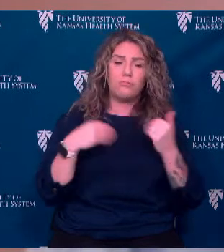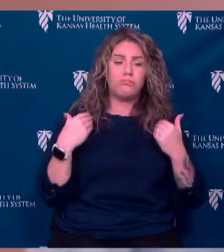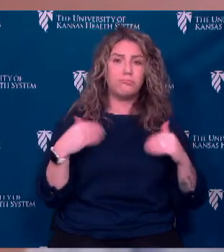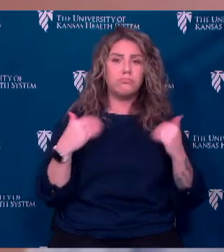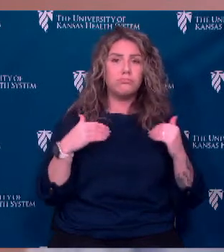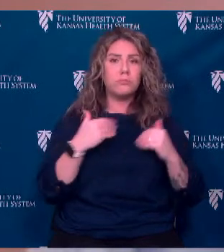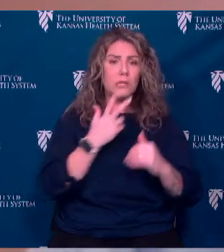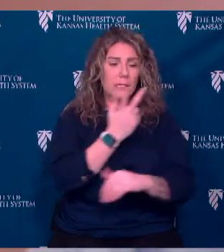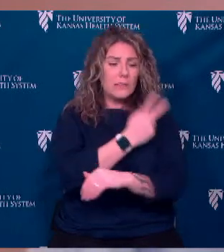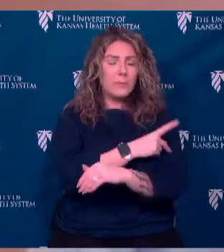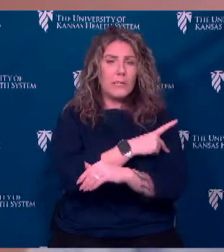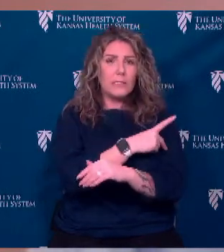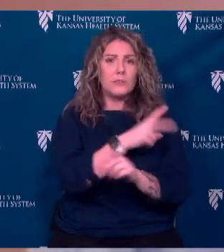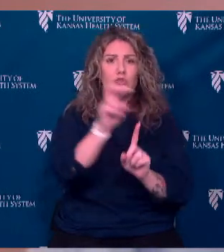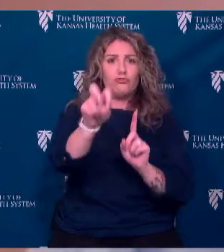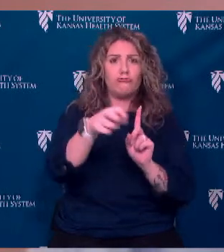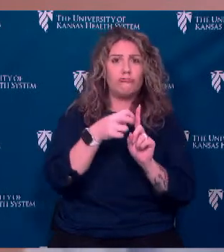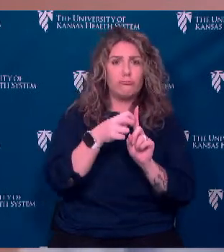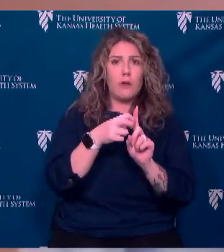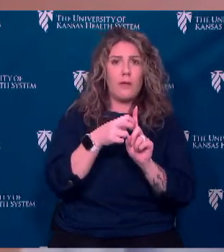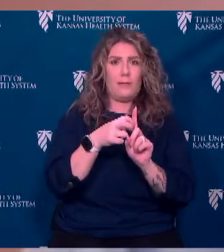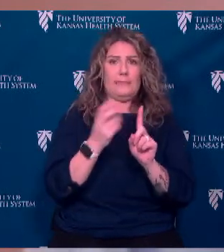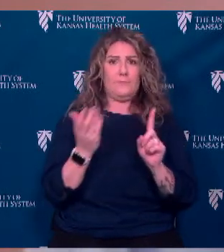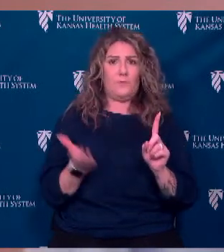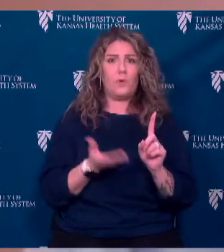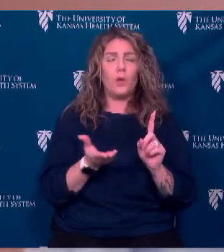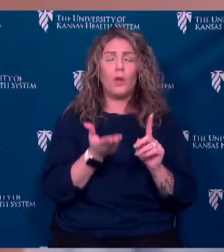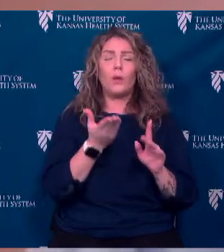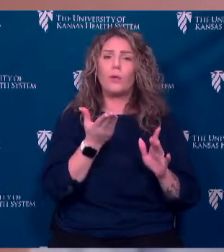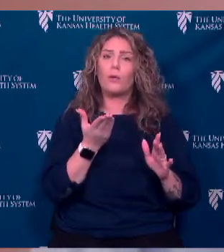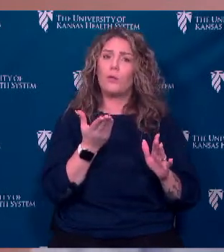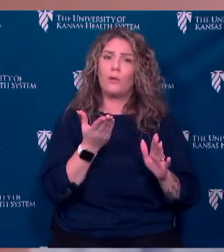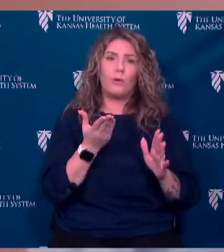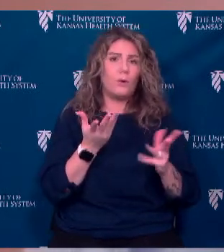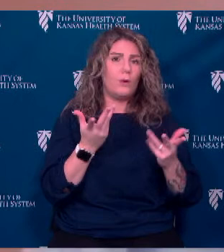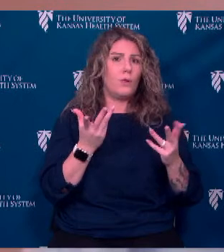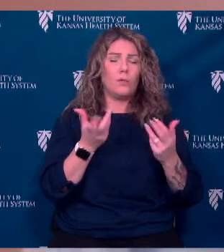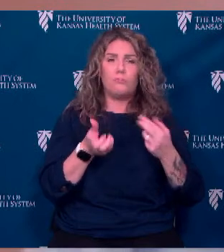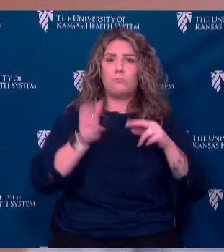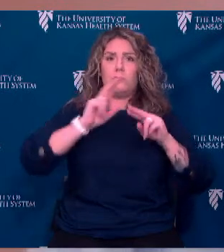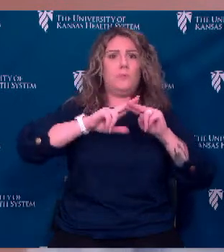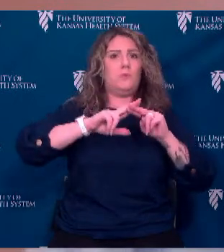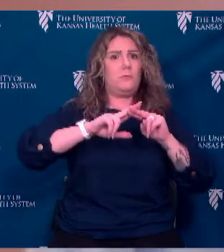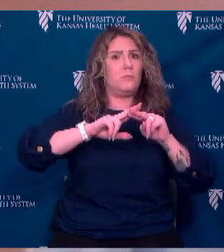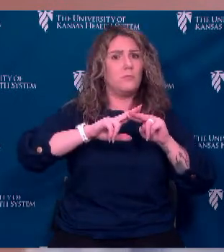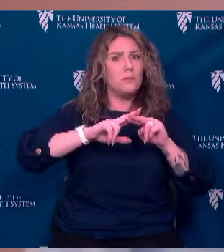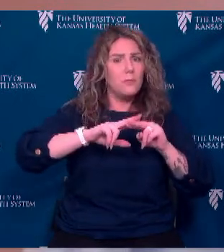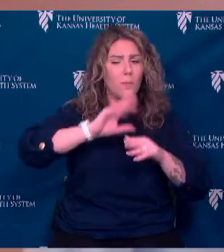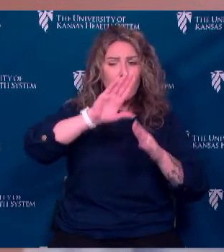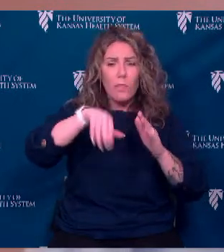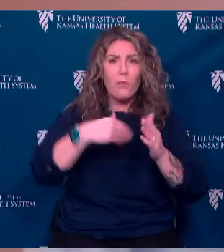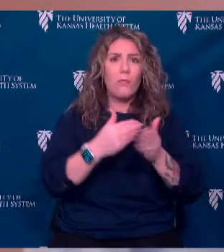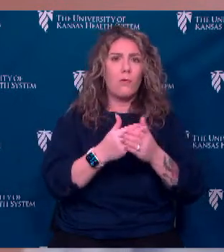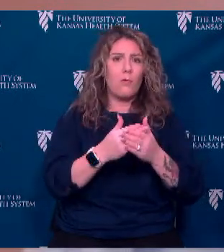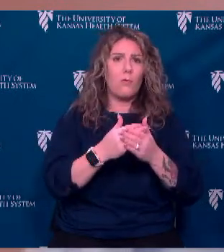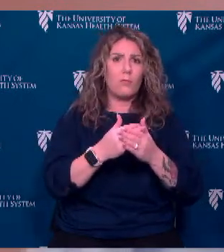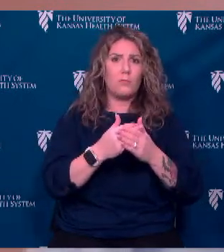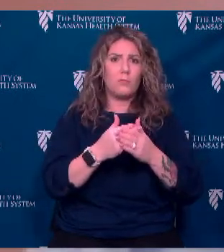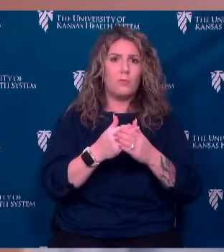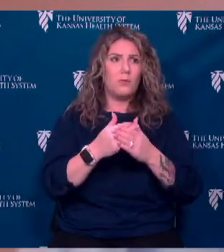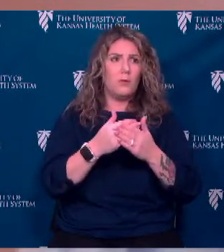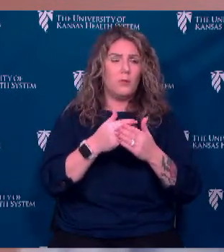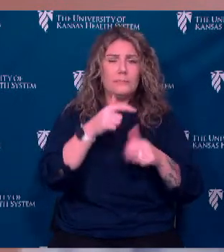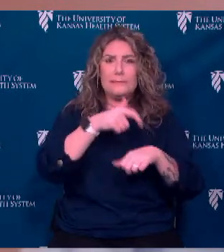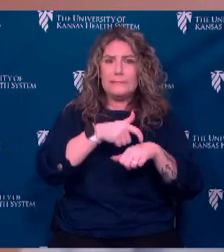that we're seeing transferred to our facility has dramatically increased over the entire period of this